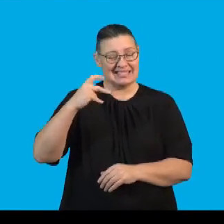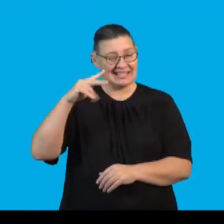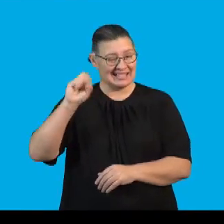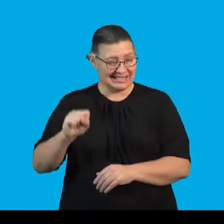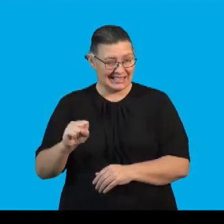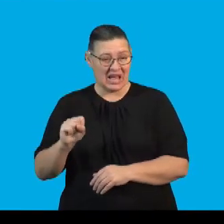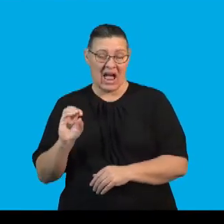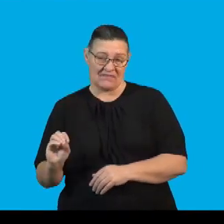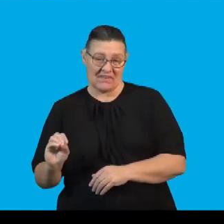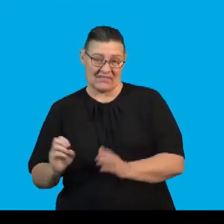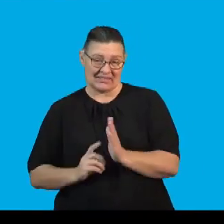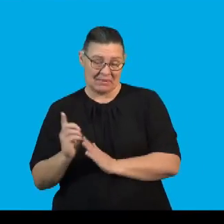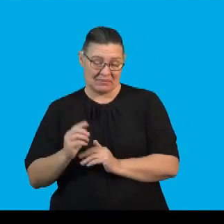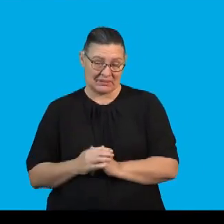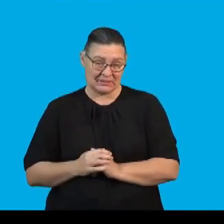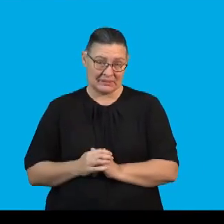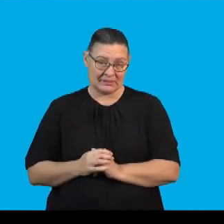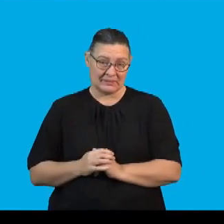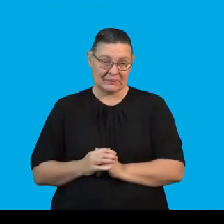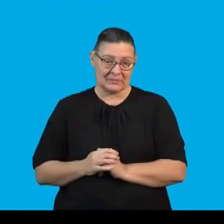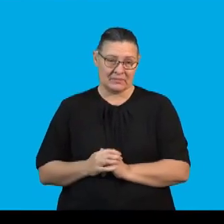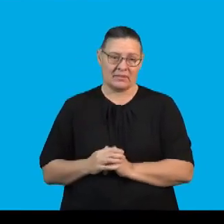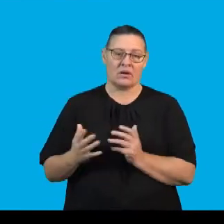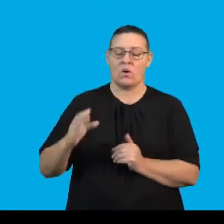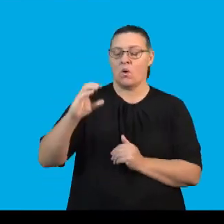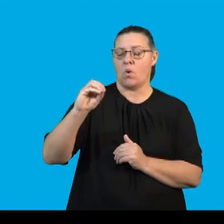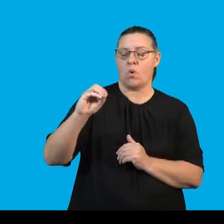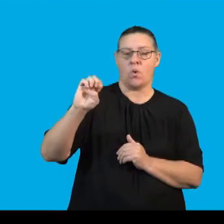of women when follicular cysts develop.